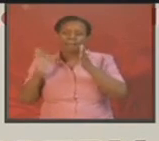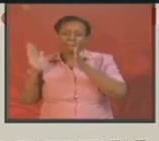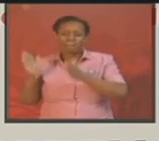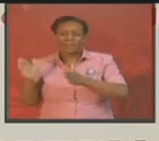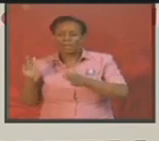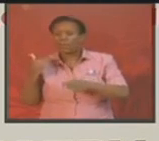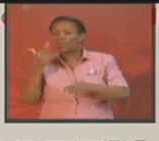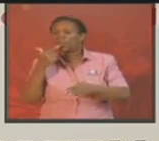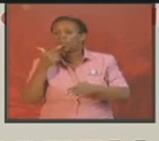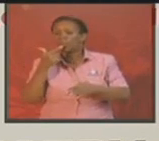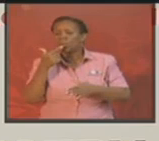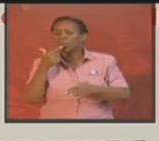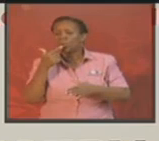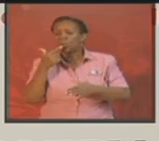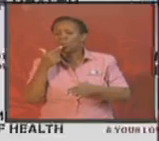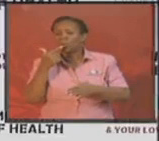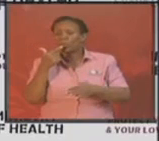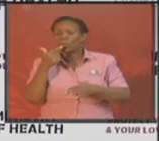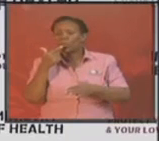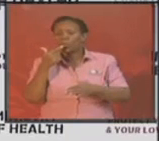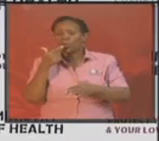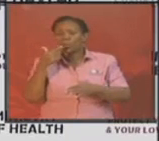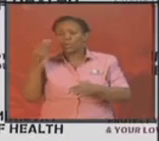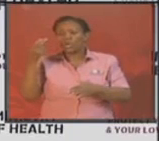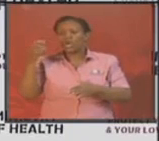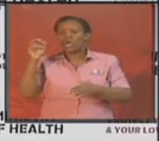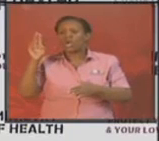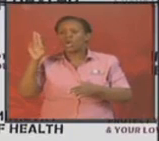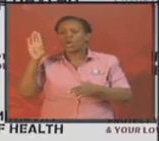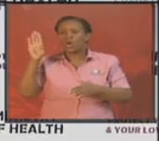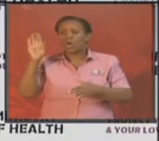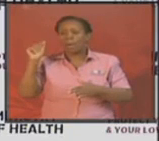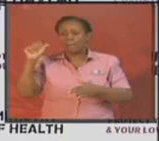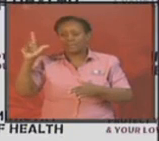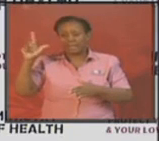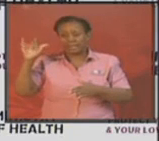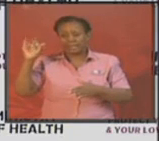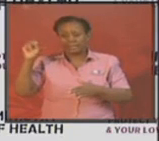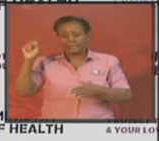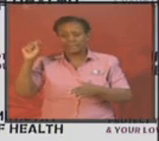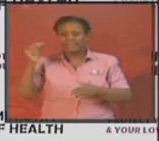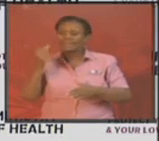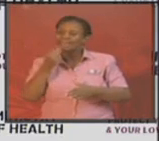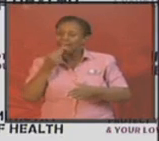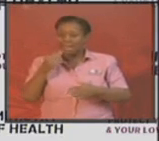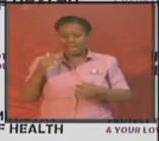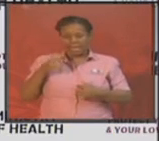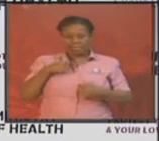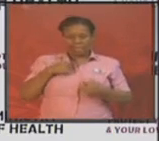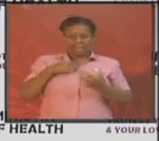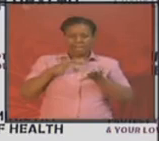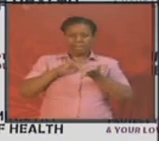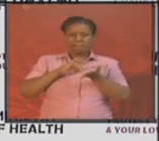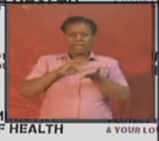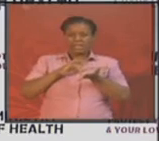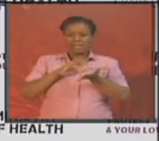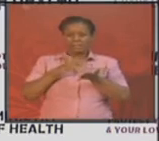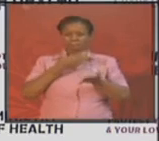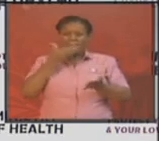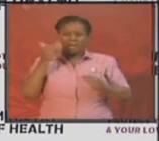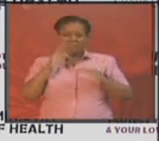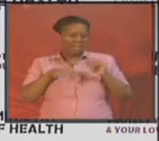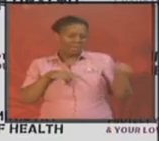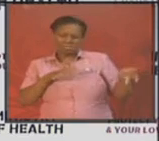DPP on that issue. Thank you very much, Mr. Khan and Minister. We go now to TV6 for a